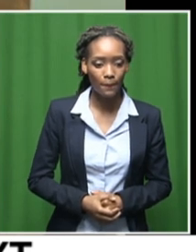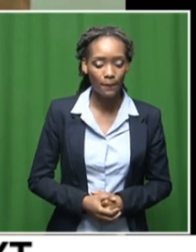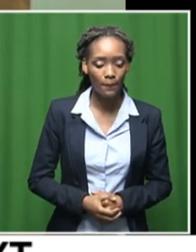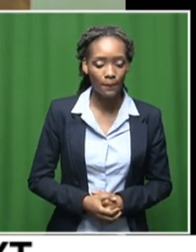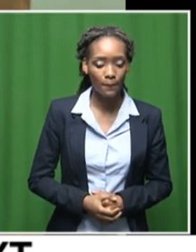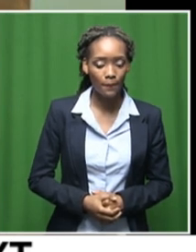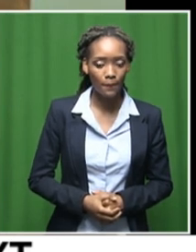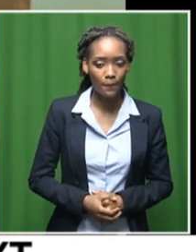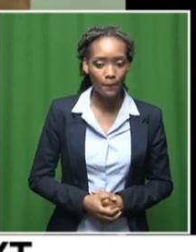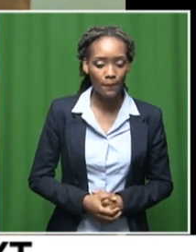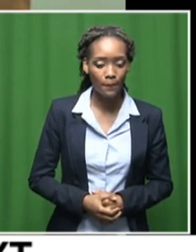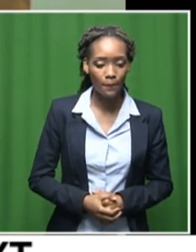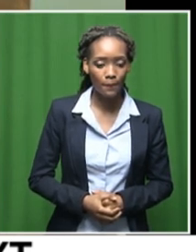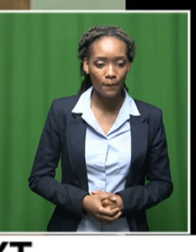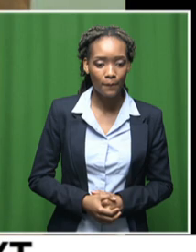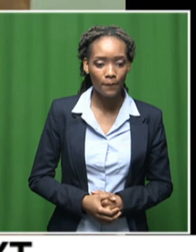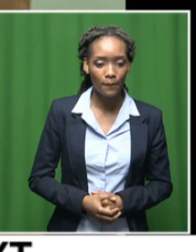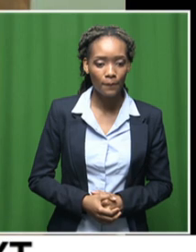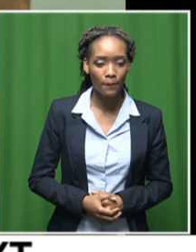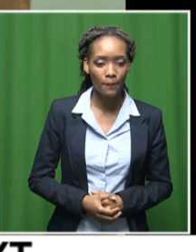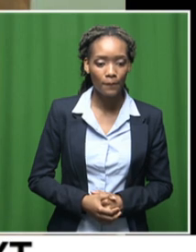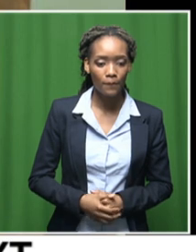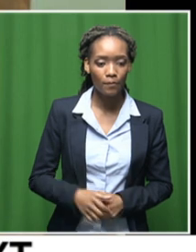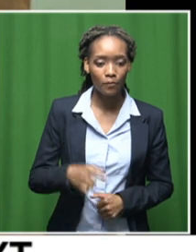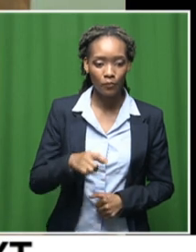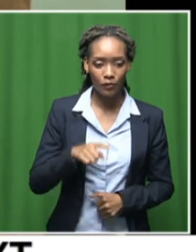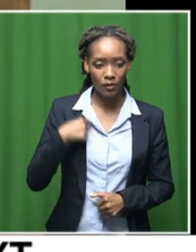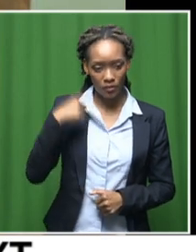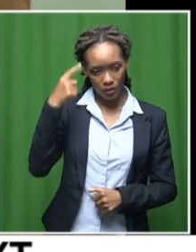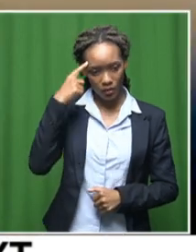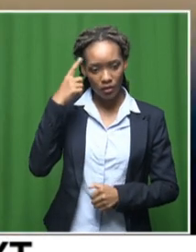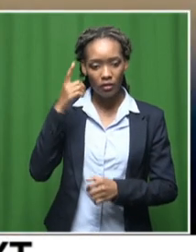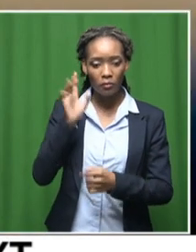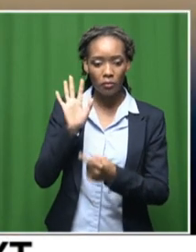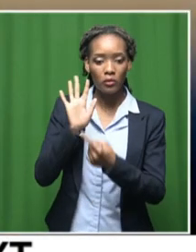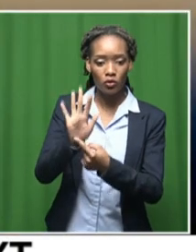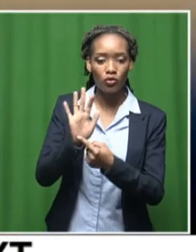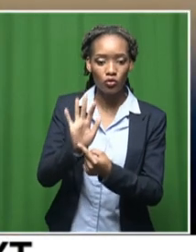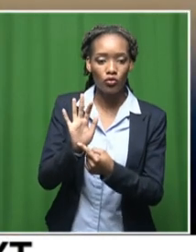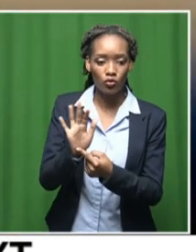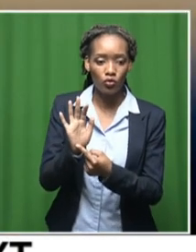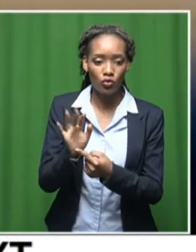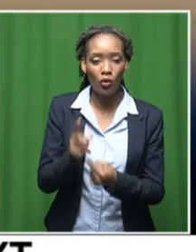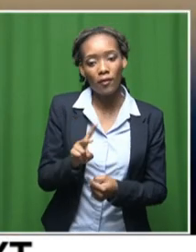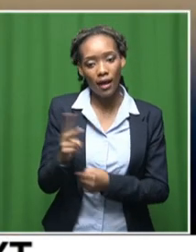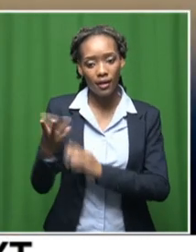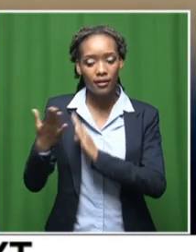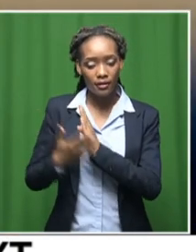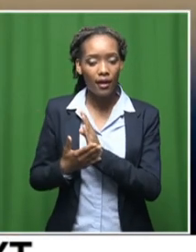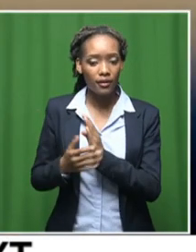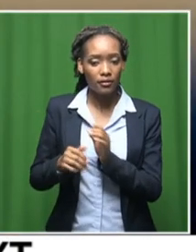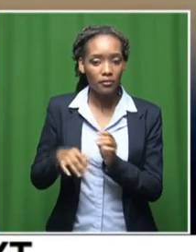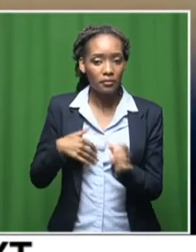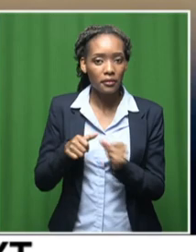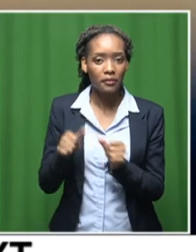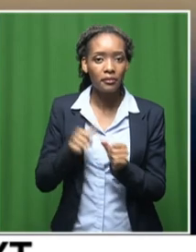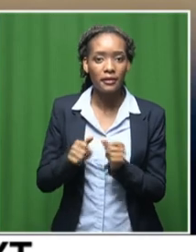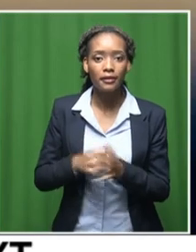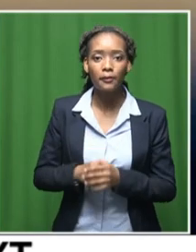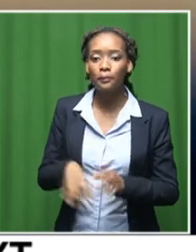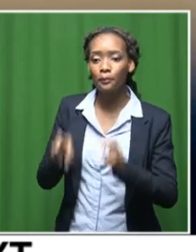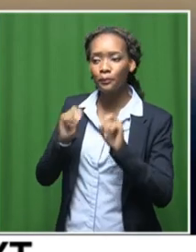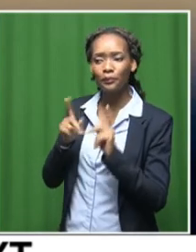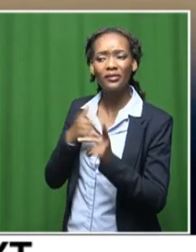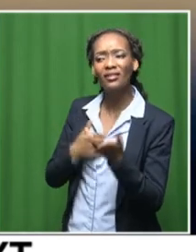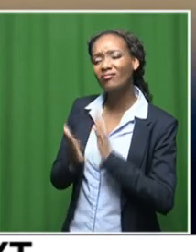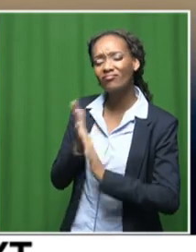to showcase our versatility. Mm. Theodore, I mean, give us the synopsis of, you know, as well,